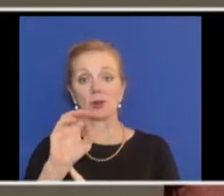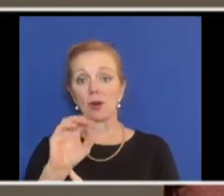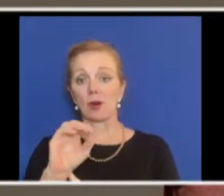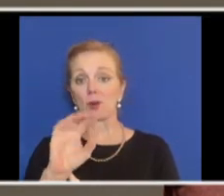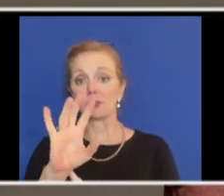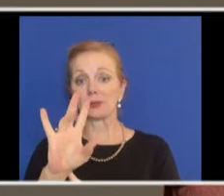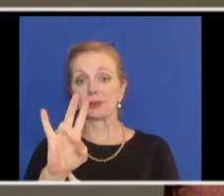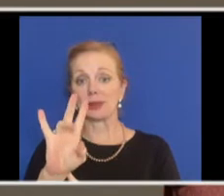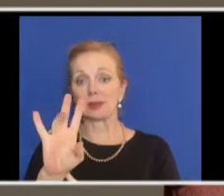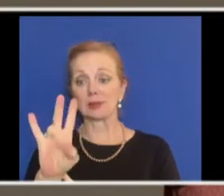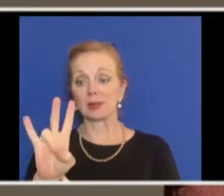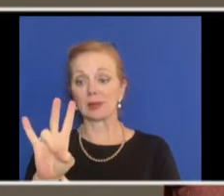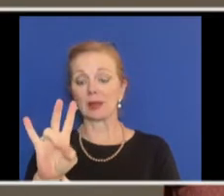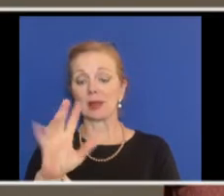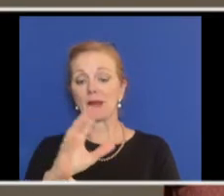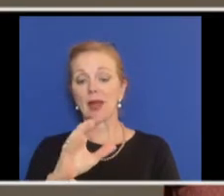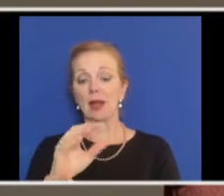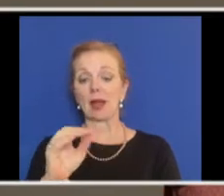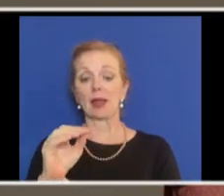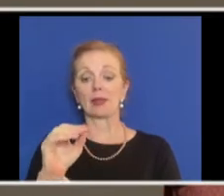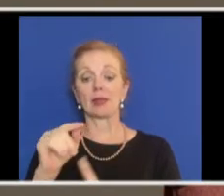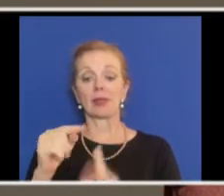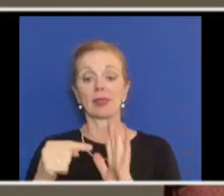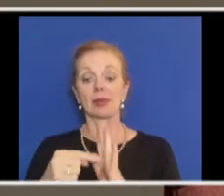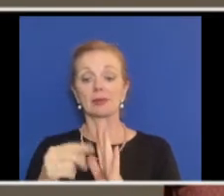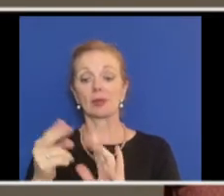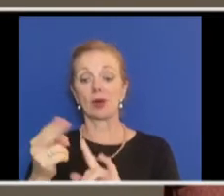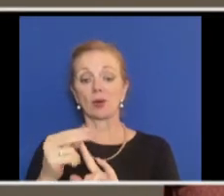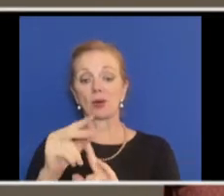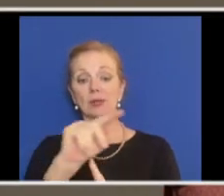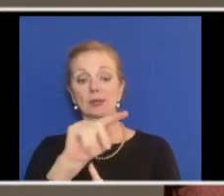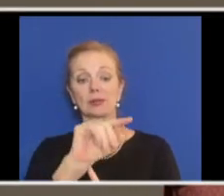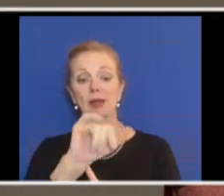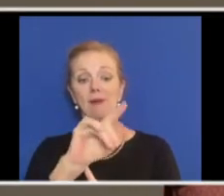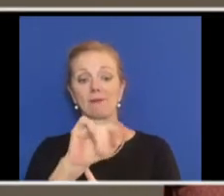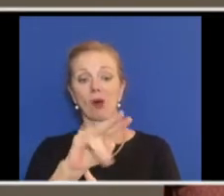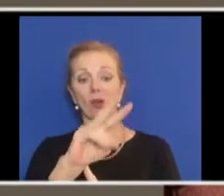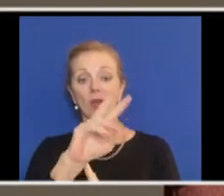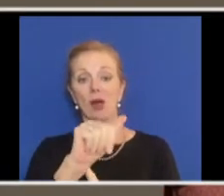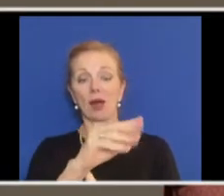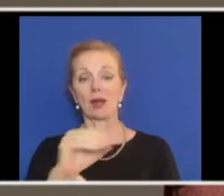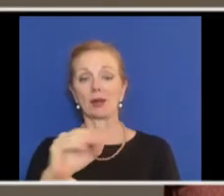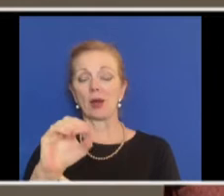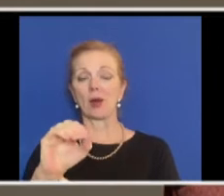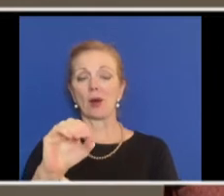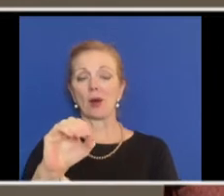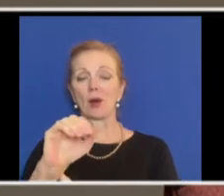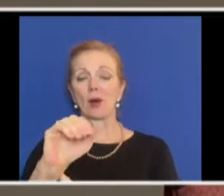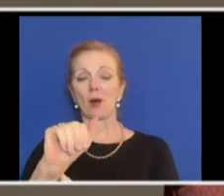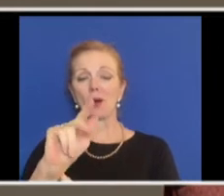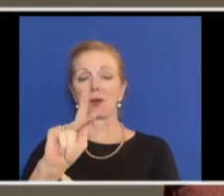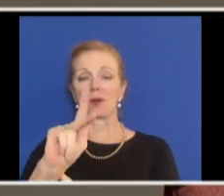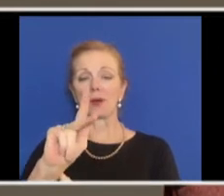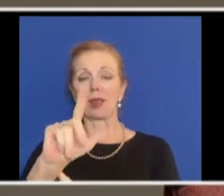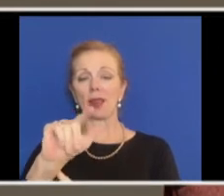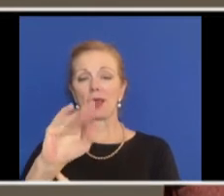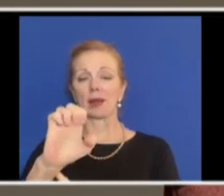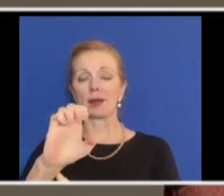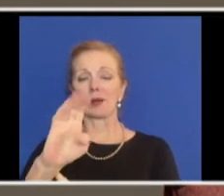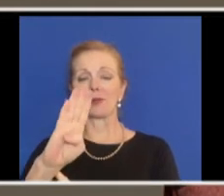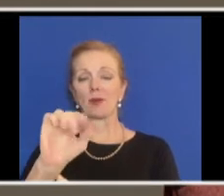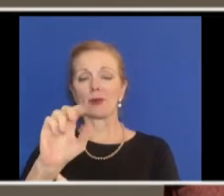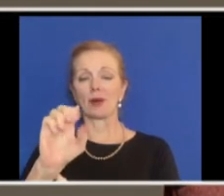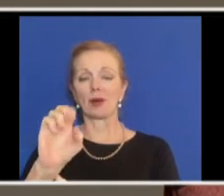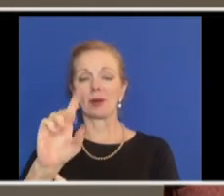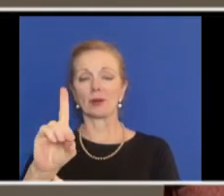and the uh in this hotel at Tyvola and Oak Lake Boulevard that it's for sale and developers are looking at